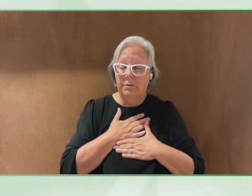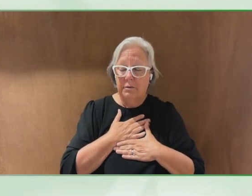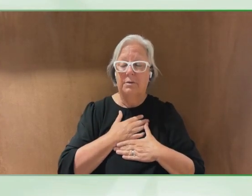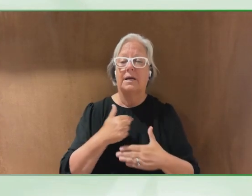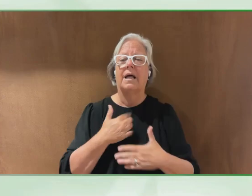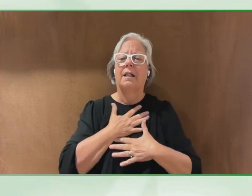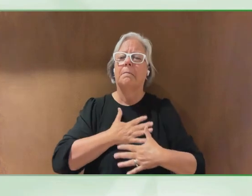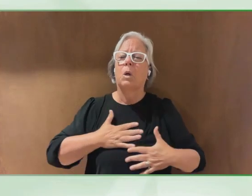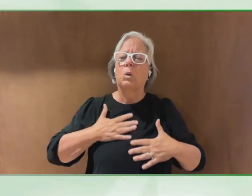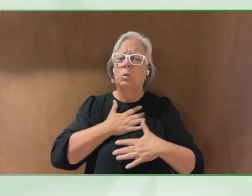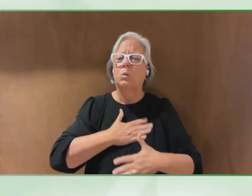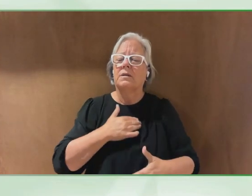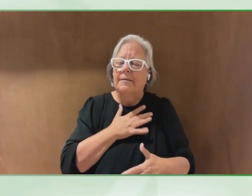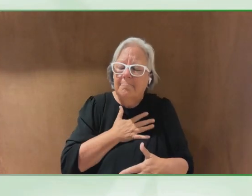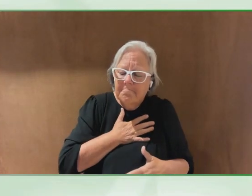of Generation X,